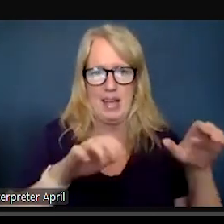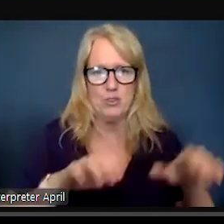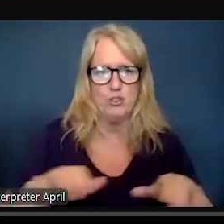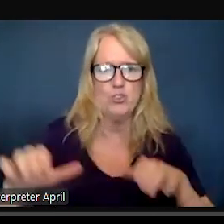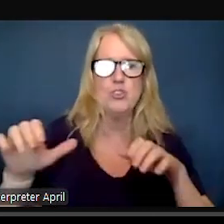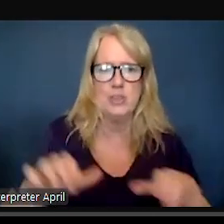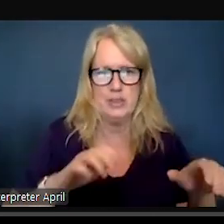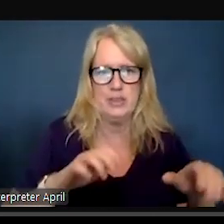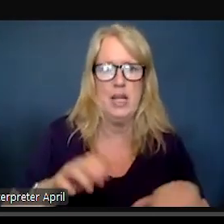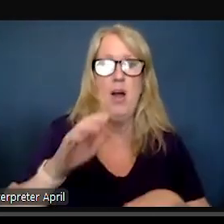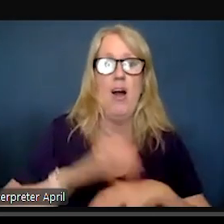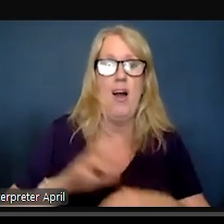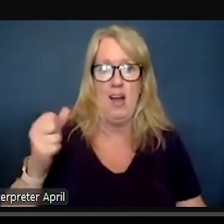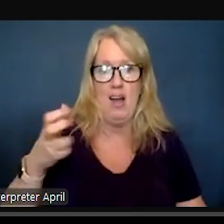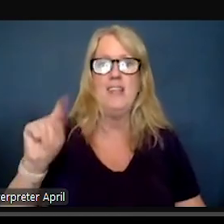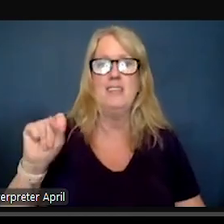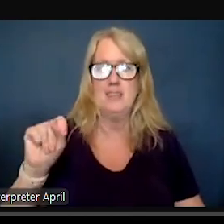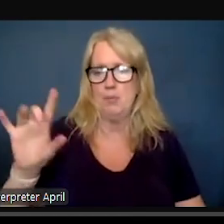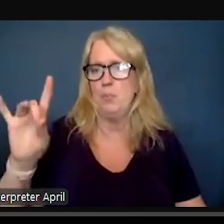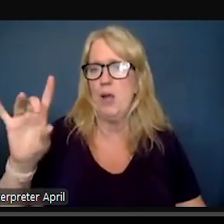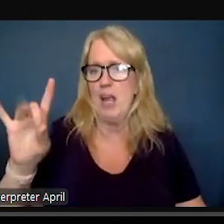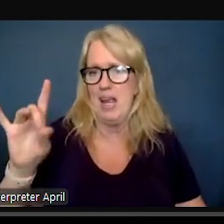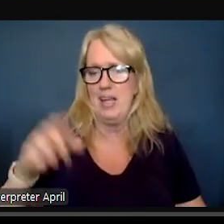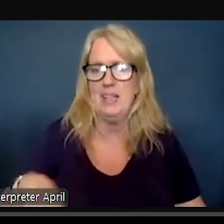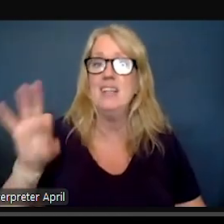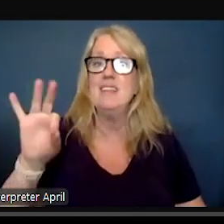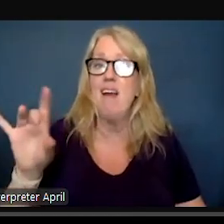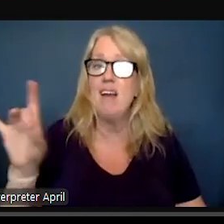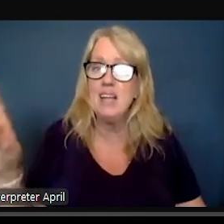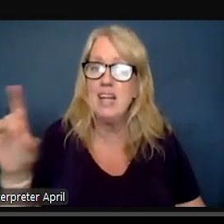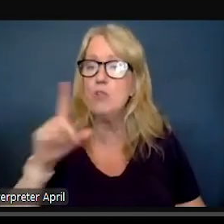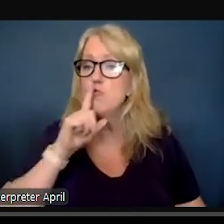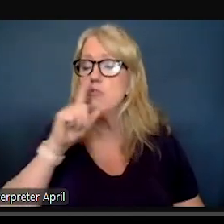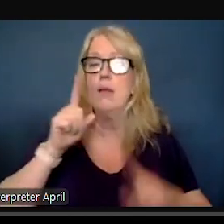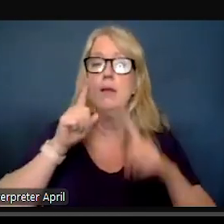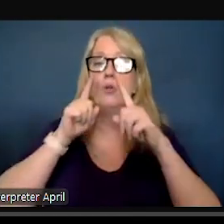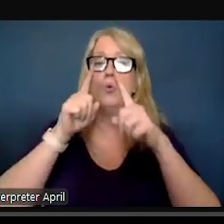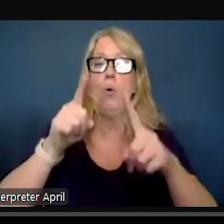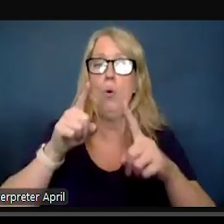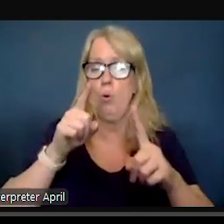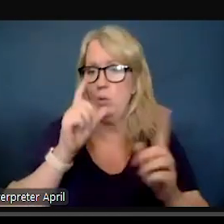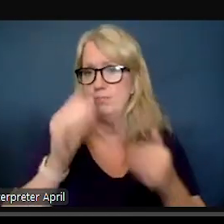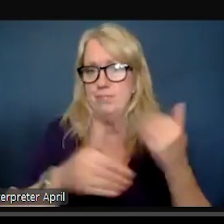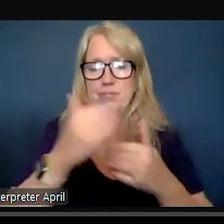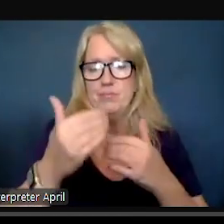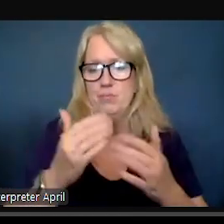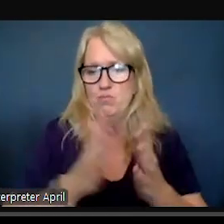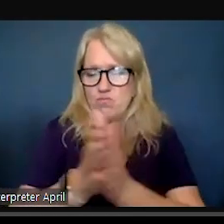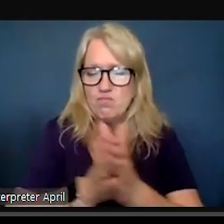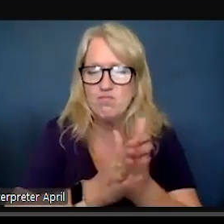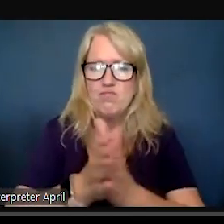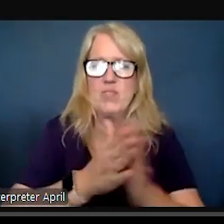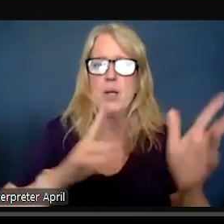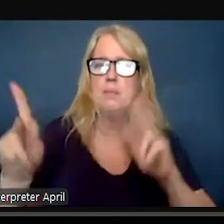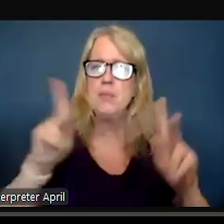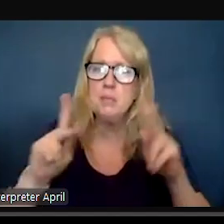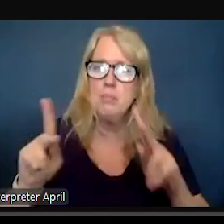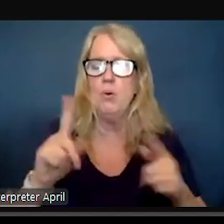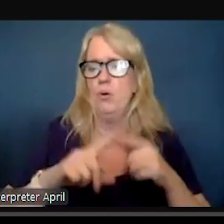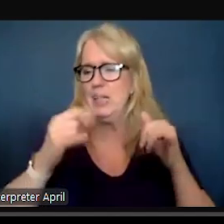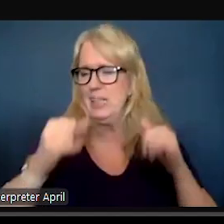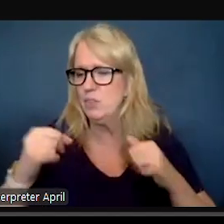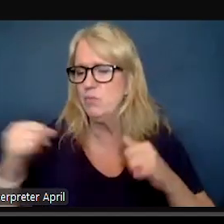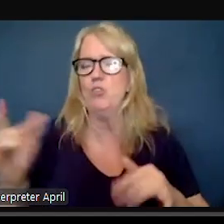held on September 8th, 9/8. And our goal is really to mobilize people, individuals,